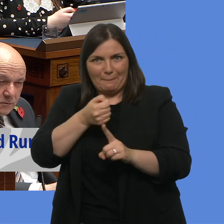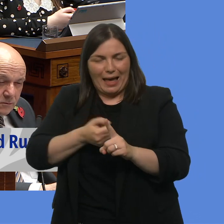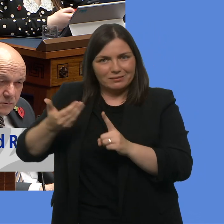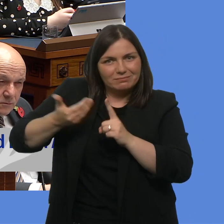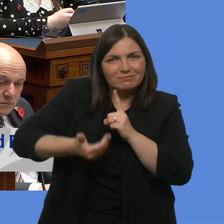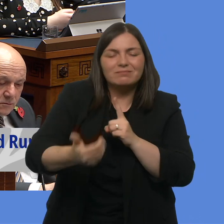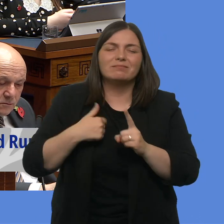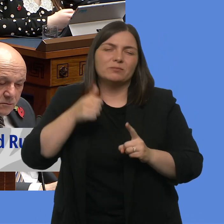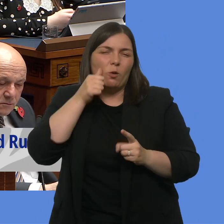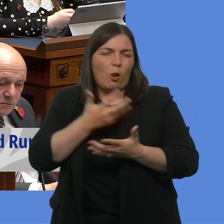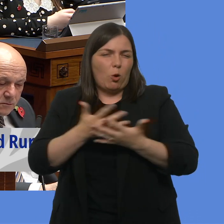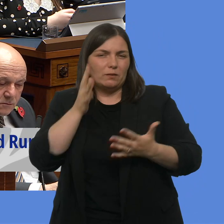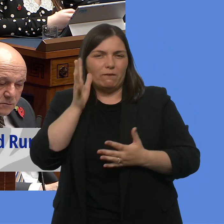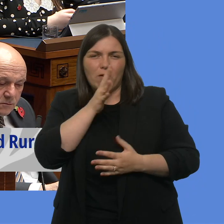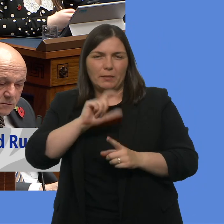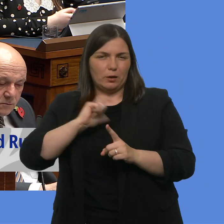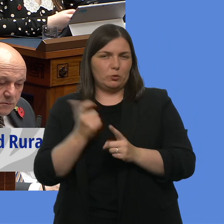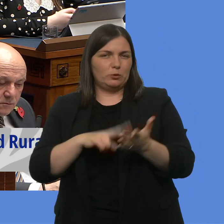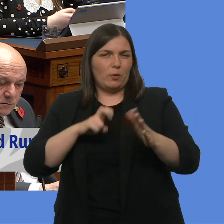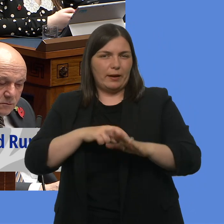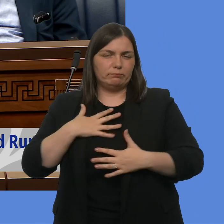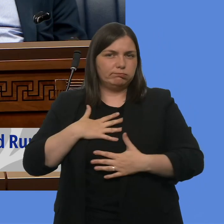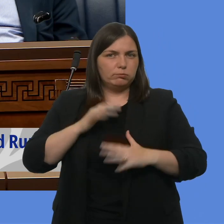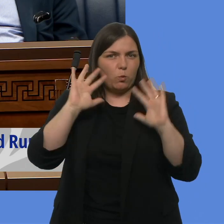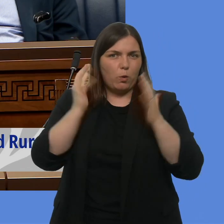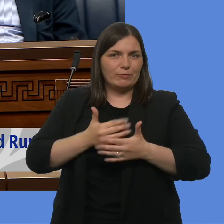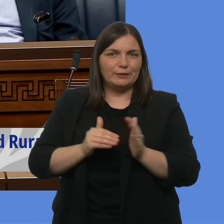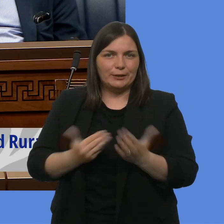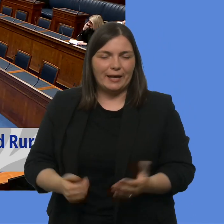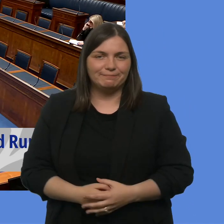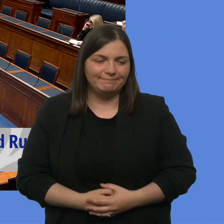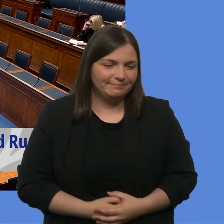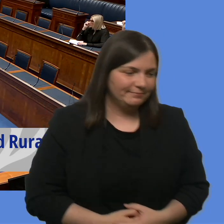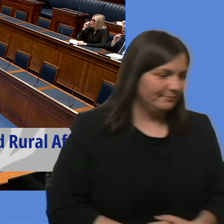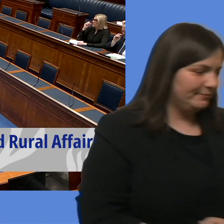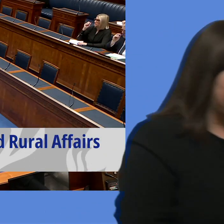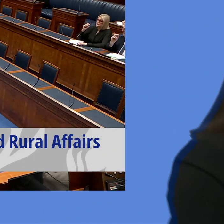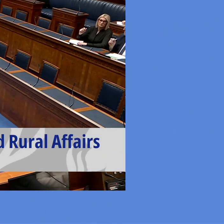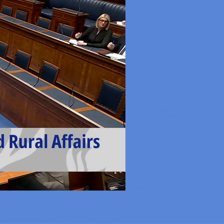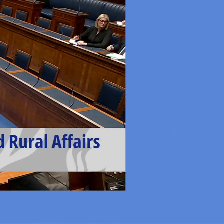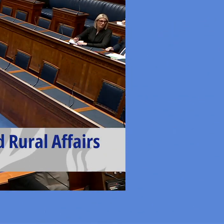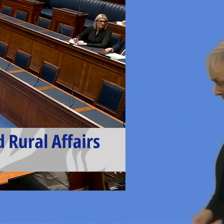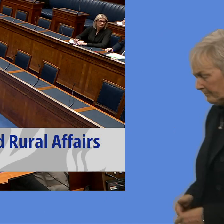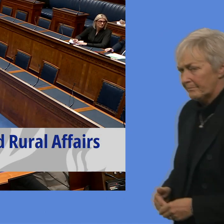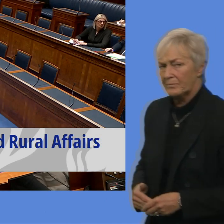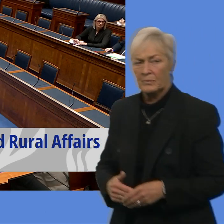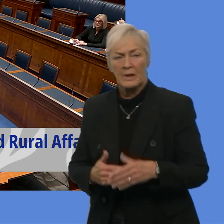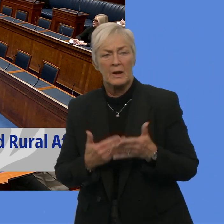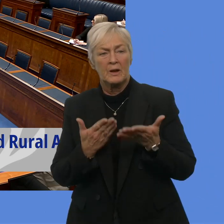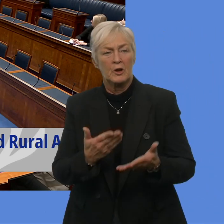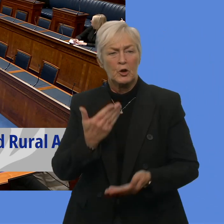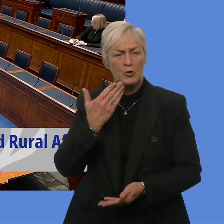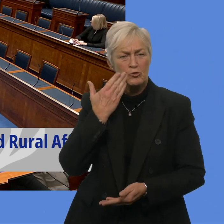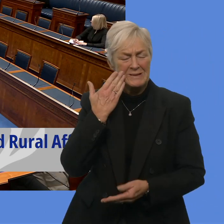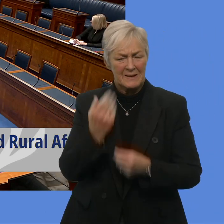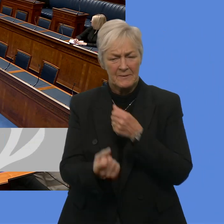angst and concern within the farming community of Northern Ireland today. Colin McGrath. Given the recent announcement about